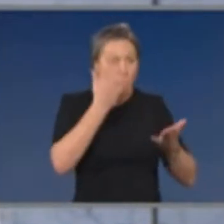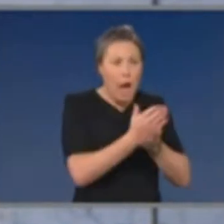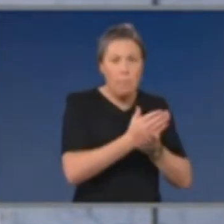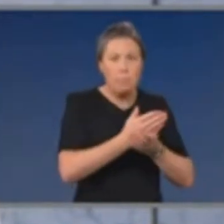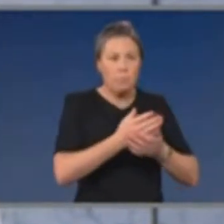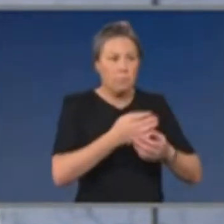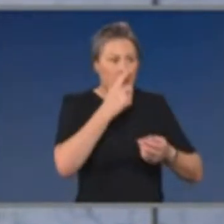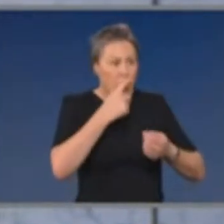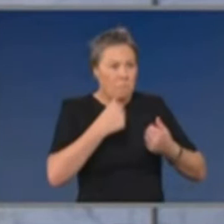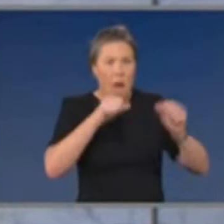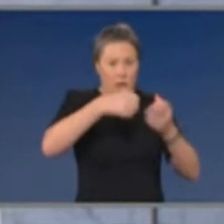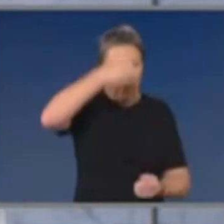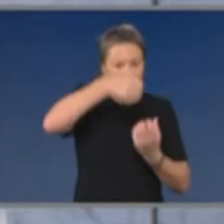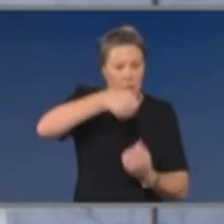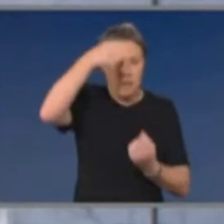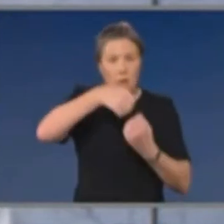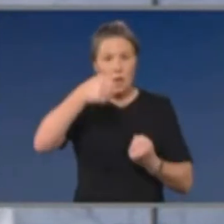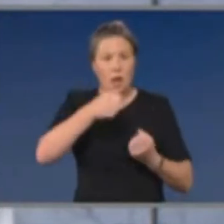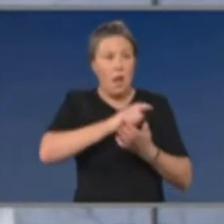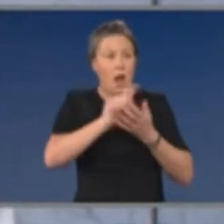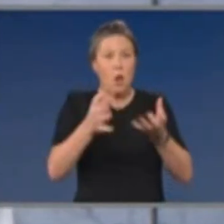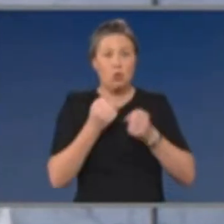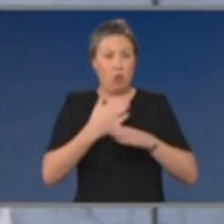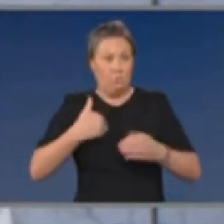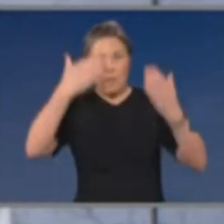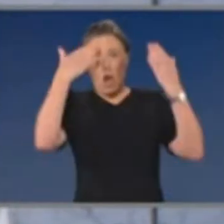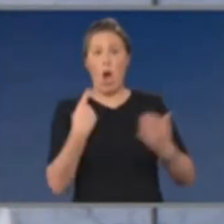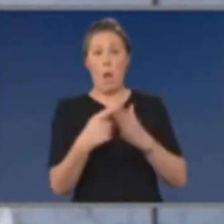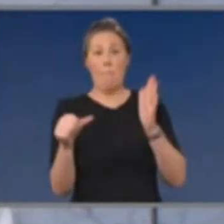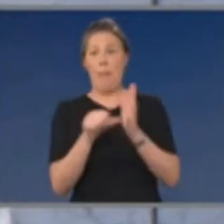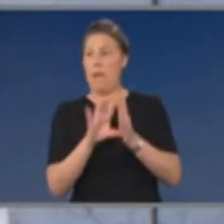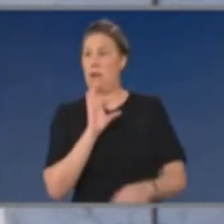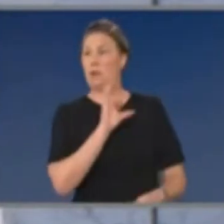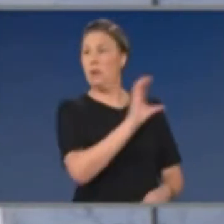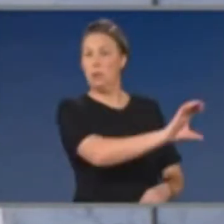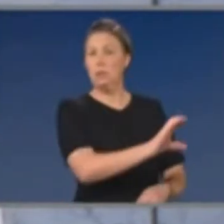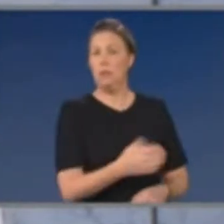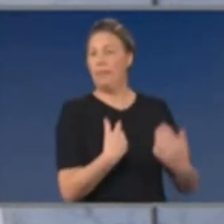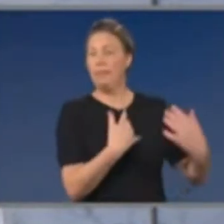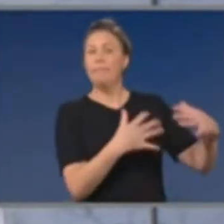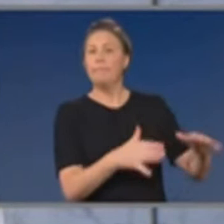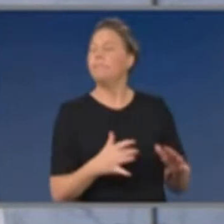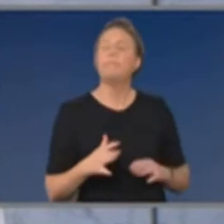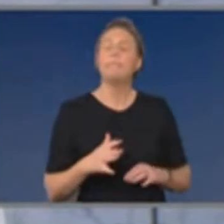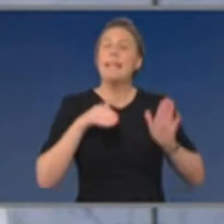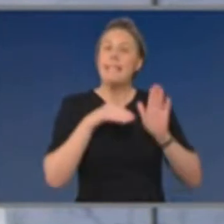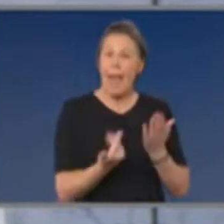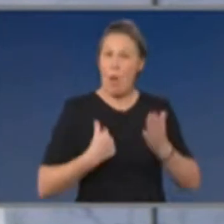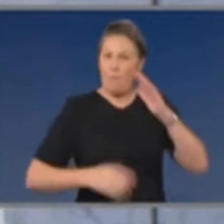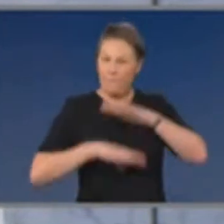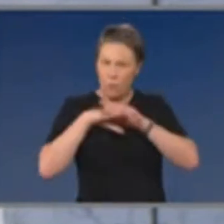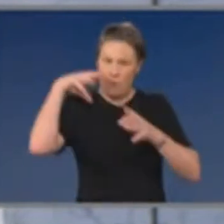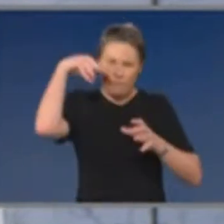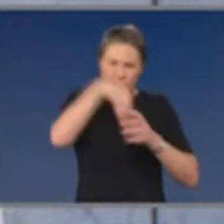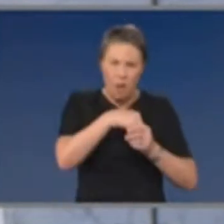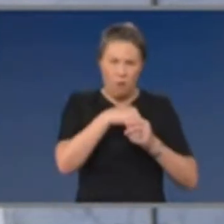no commitment from the states themselves to actually have to put any funding in. So we are now going to work, again cooperatively,